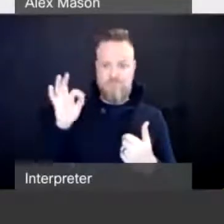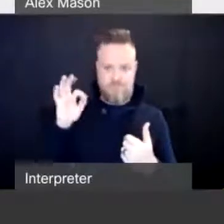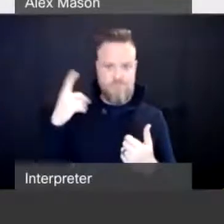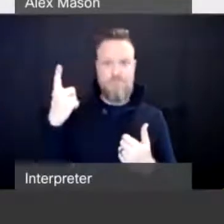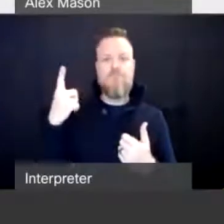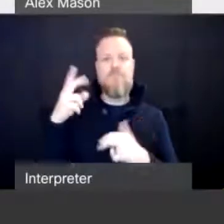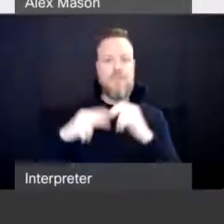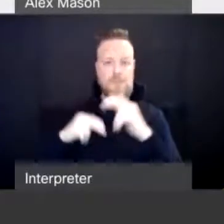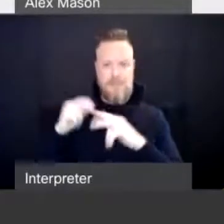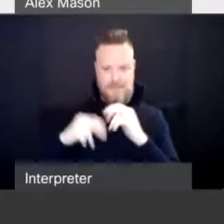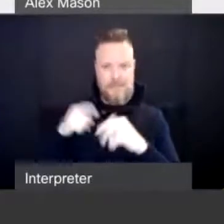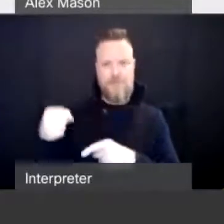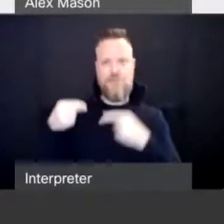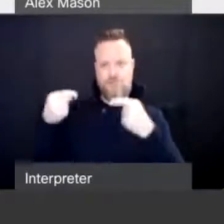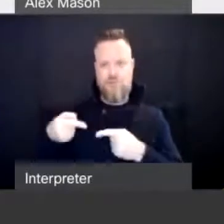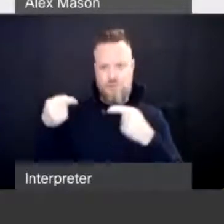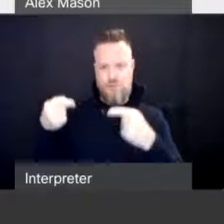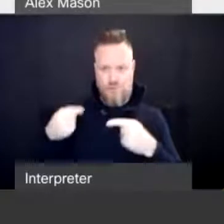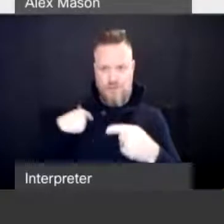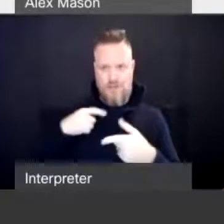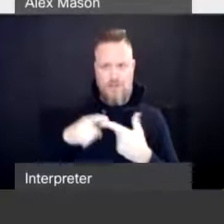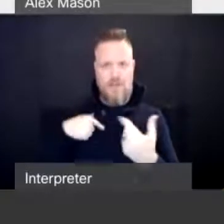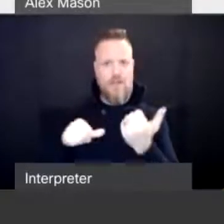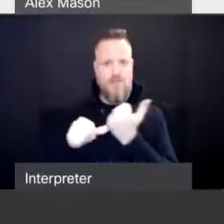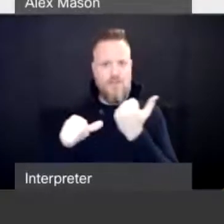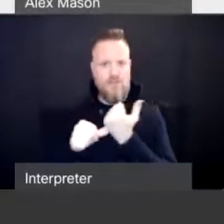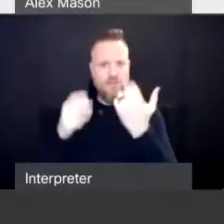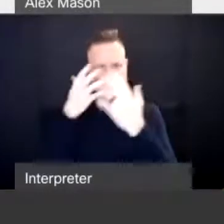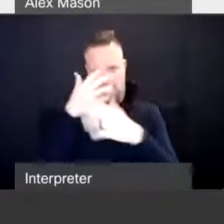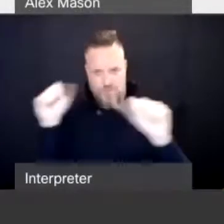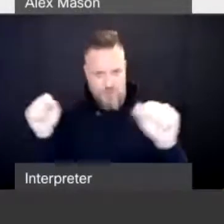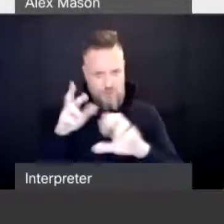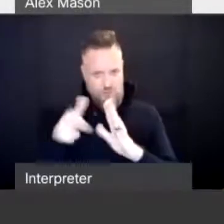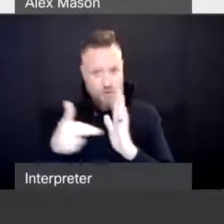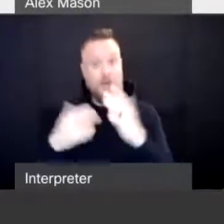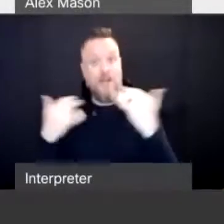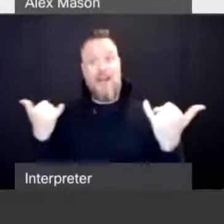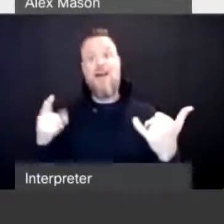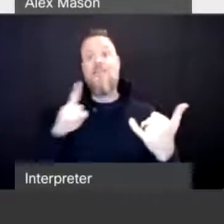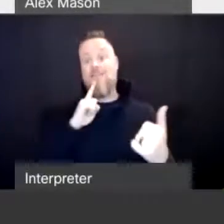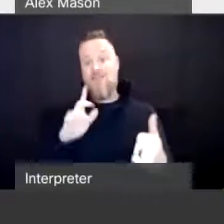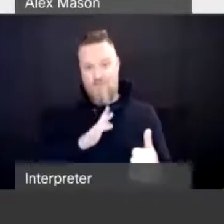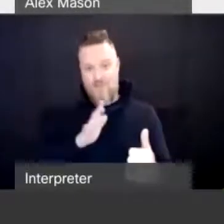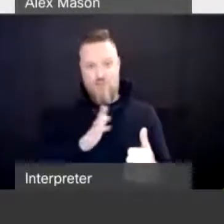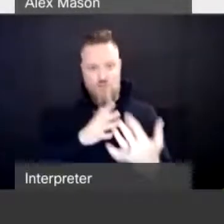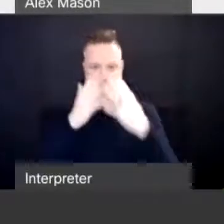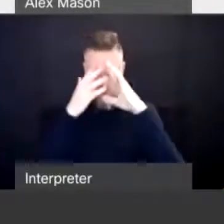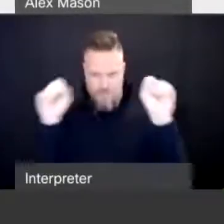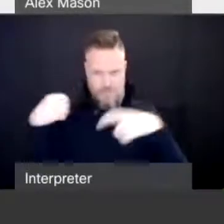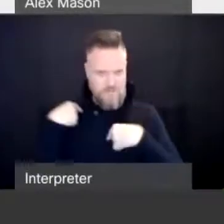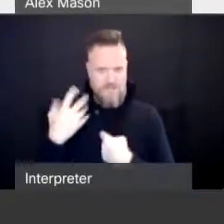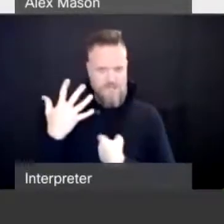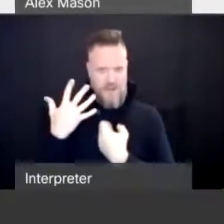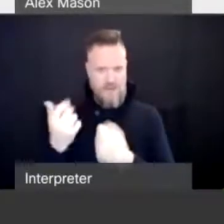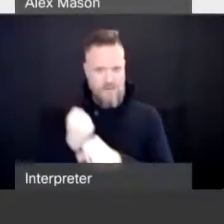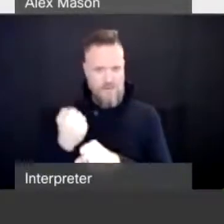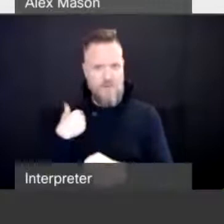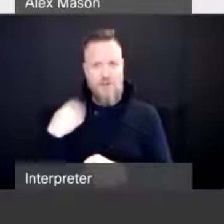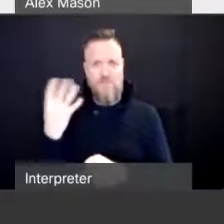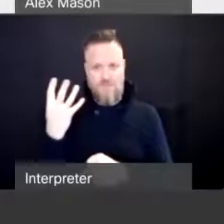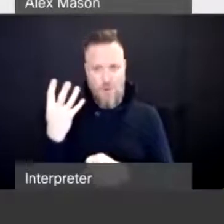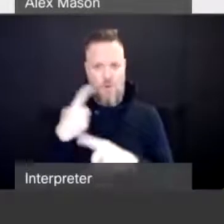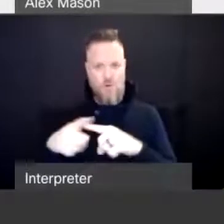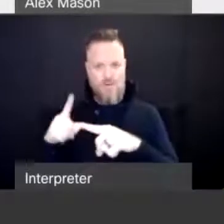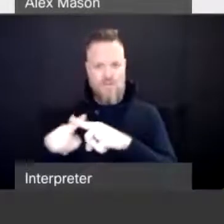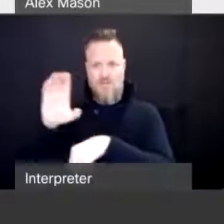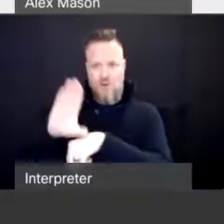bit. Moved into the assistant superintendent role and now officially the superintendent over the last 5 years. But we've been through 4 different consultants and